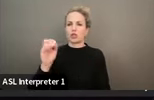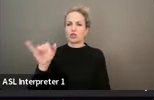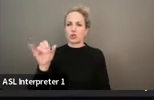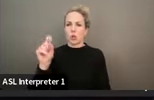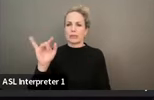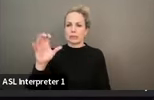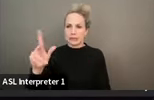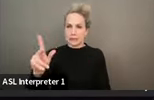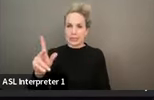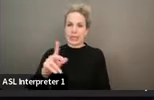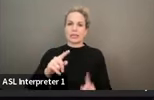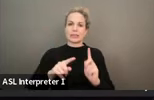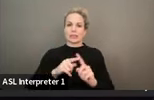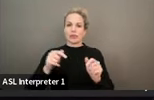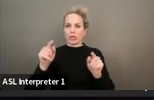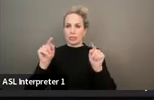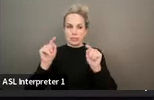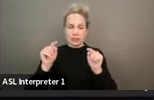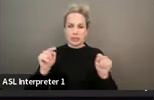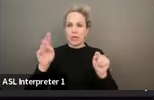have a series of buttons.